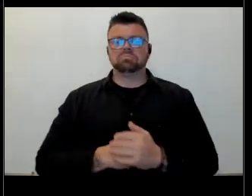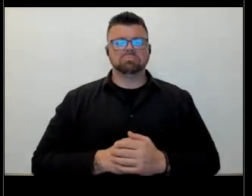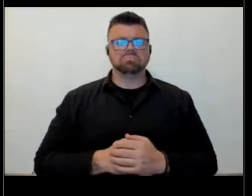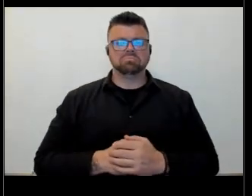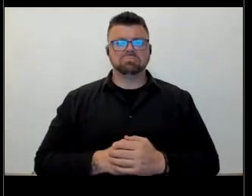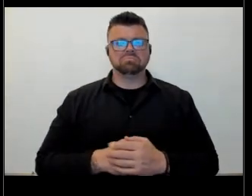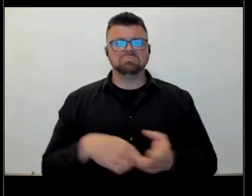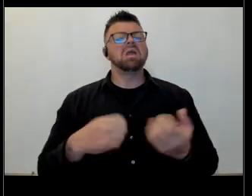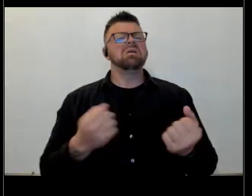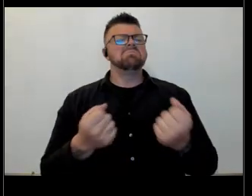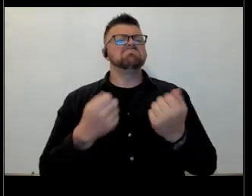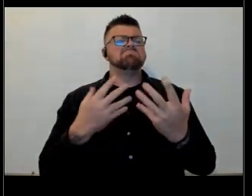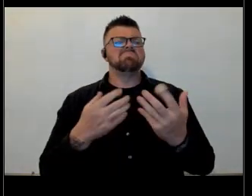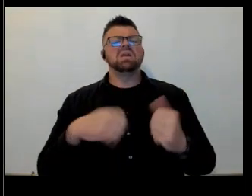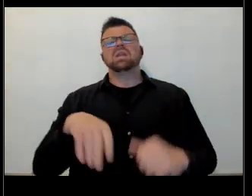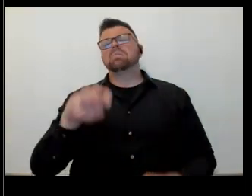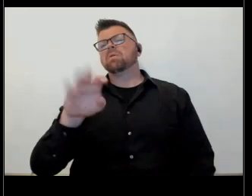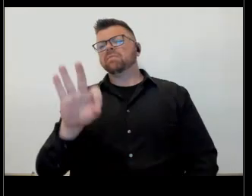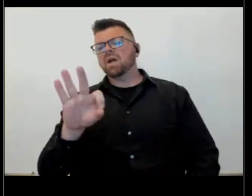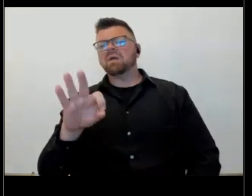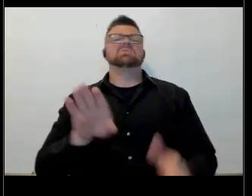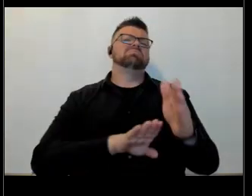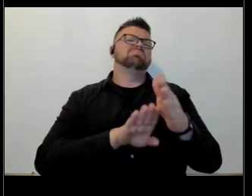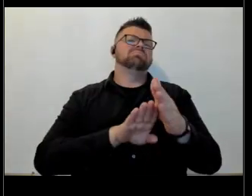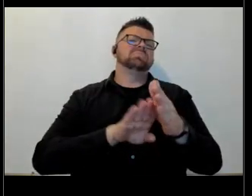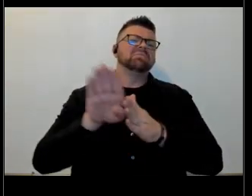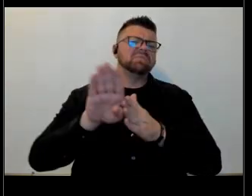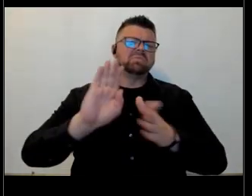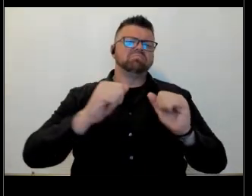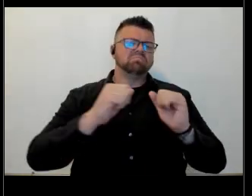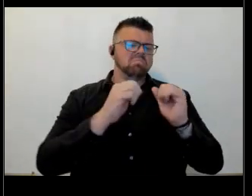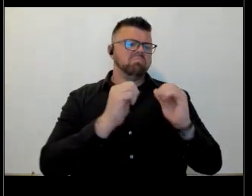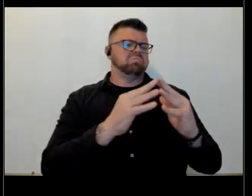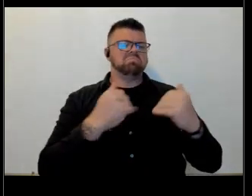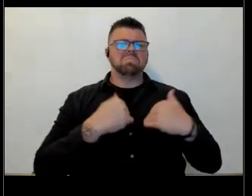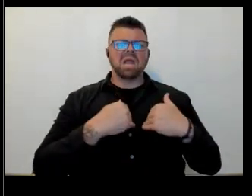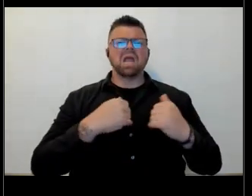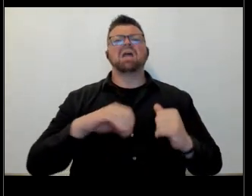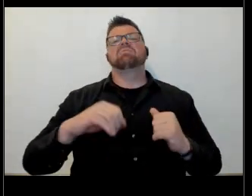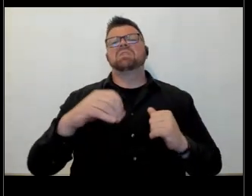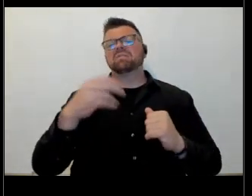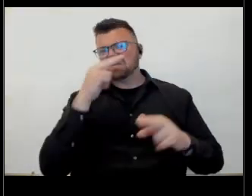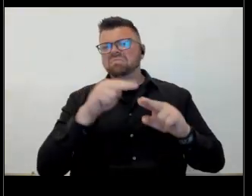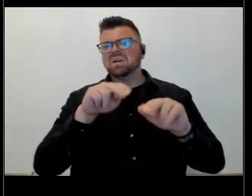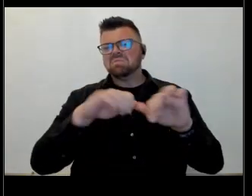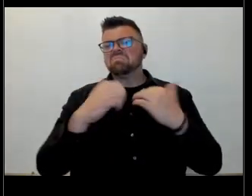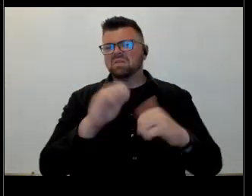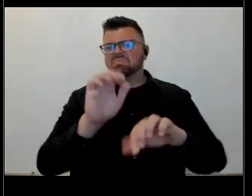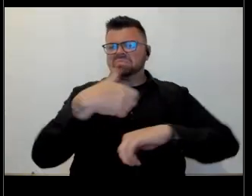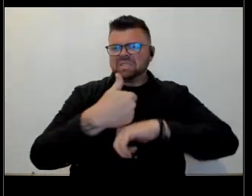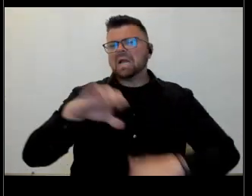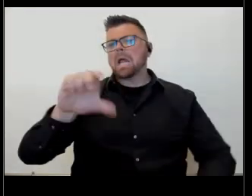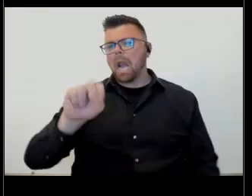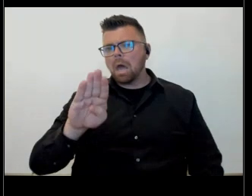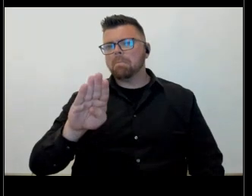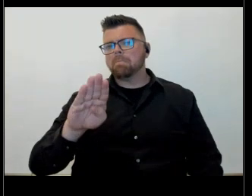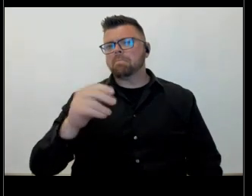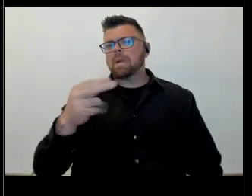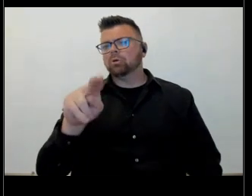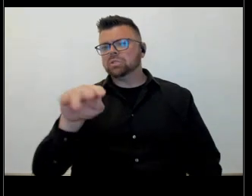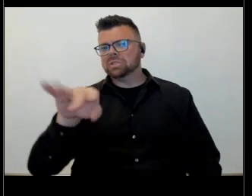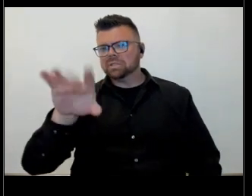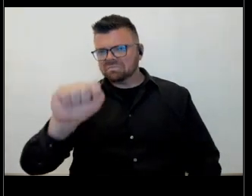Many multifamily developments have a clubhouse facility that may be used for various activities.